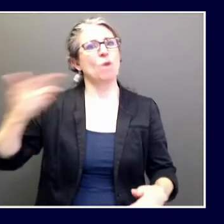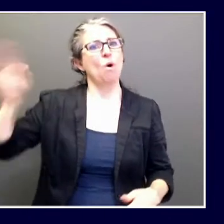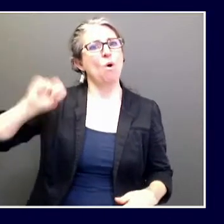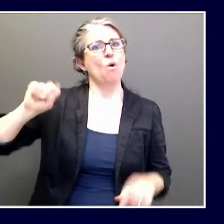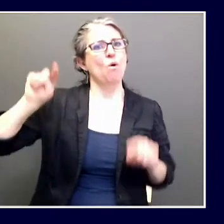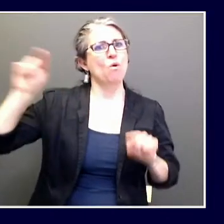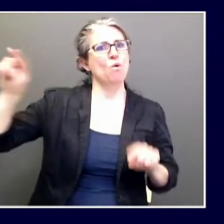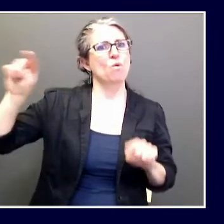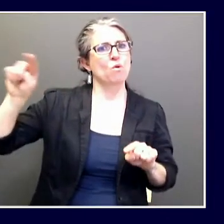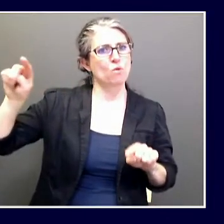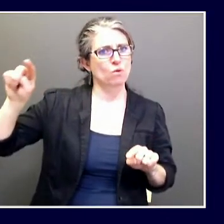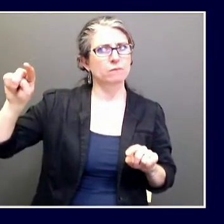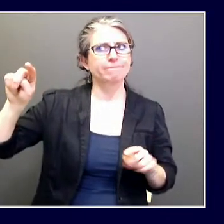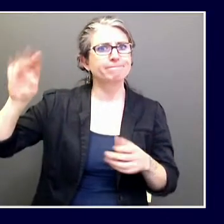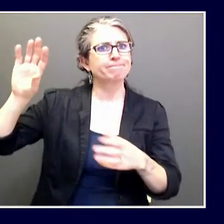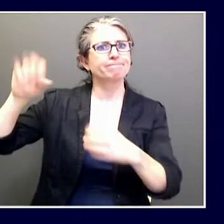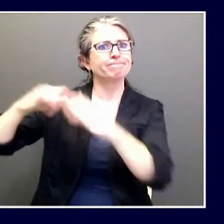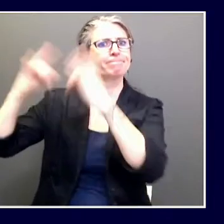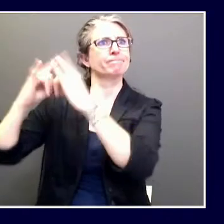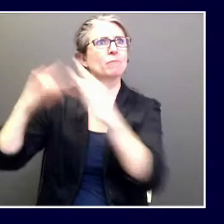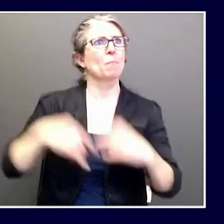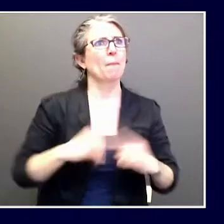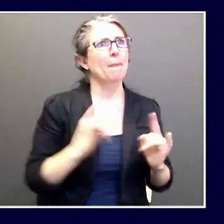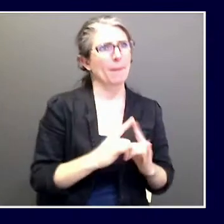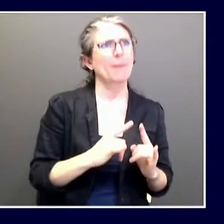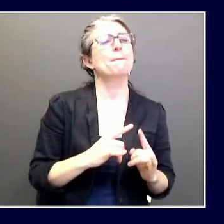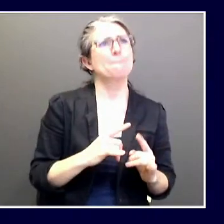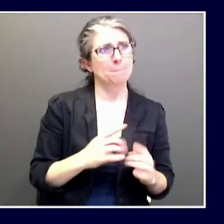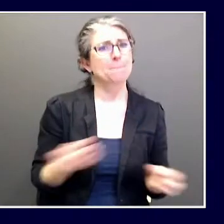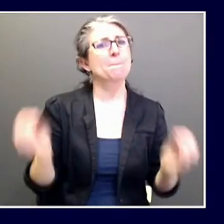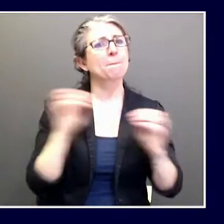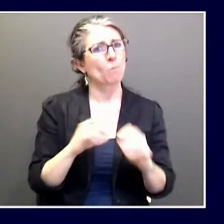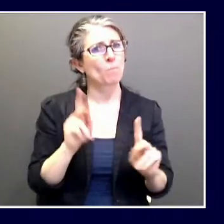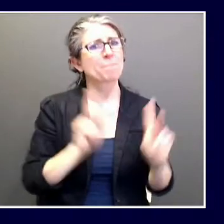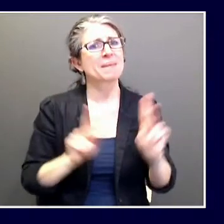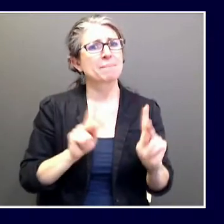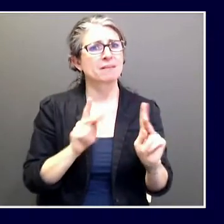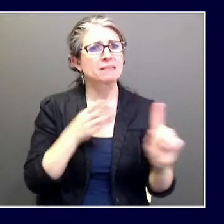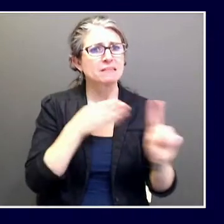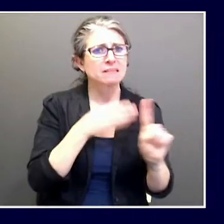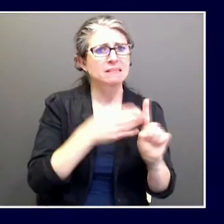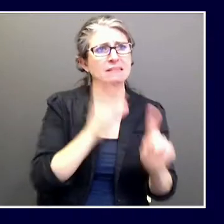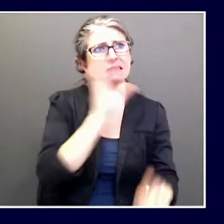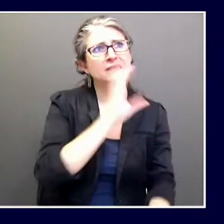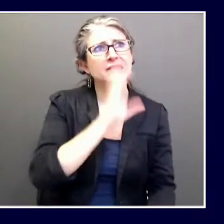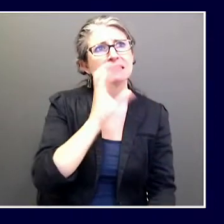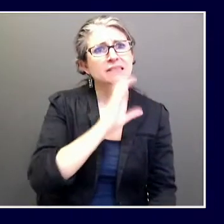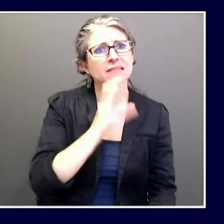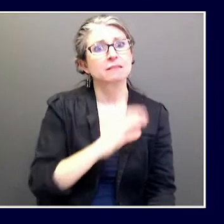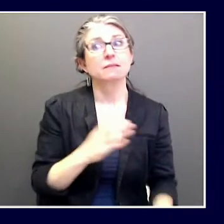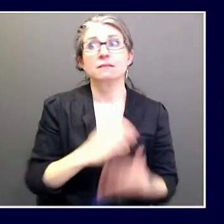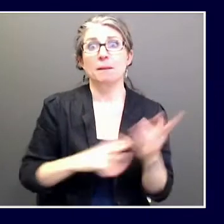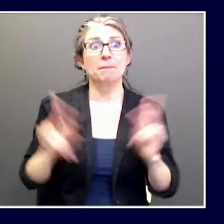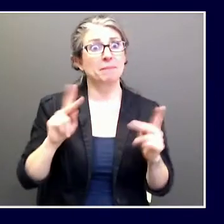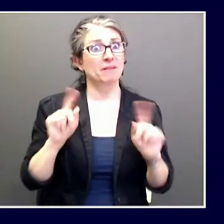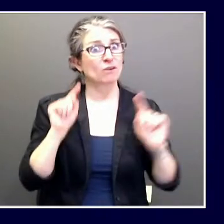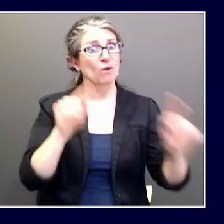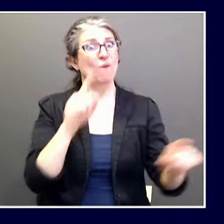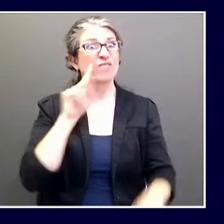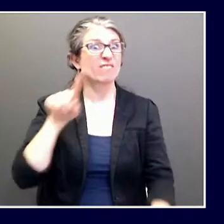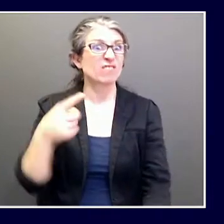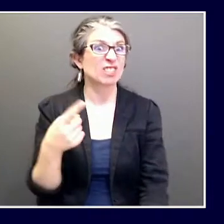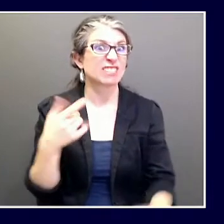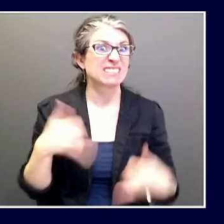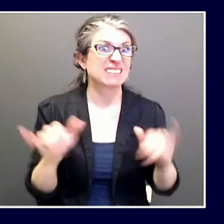recent couple of days looking for boosters and first doses. So pharmacies are important, but they are not the only game. The other thing that